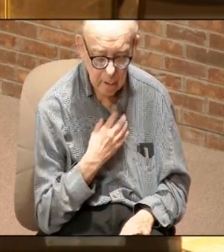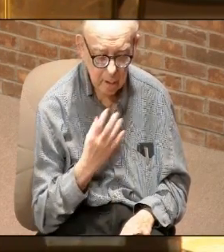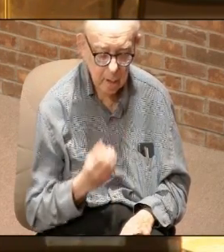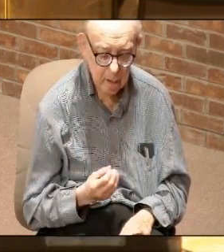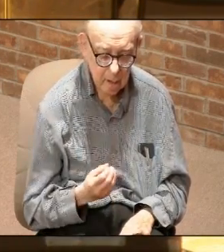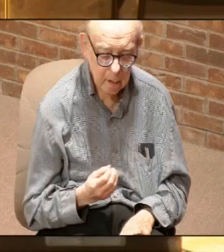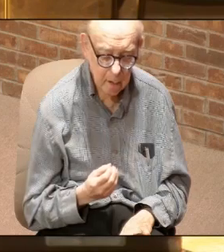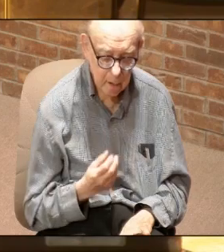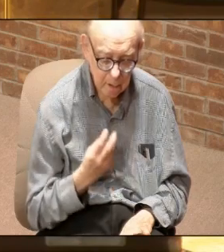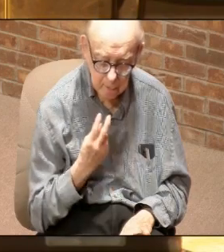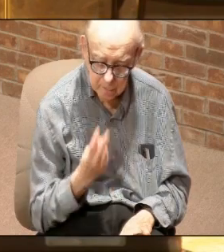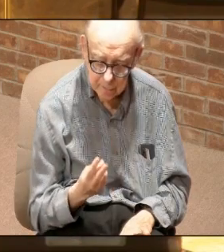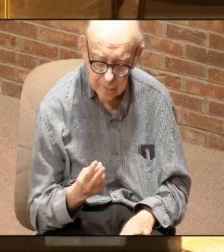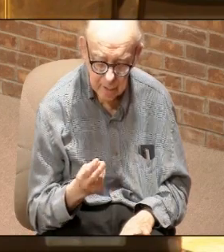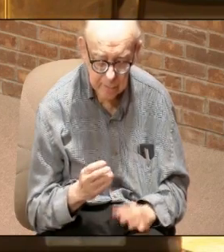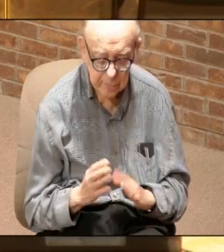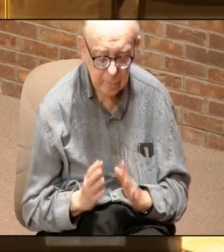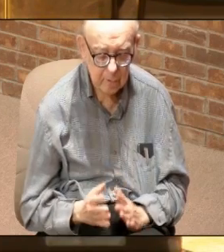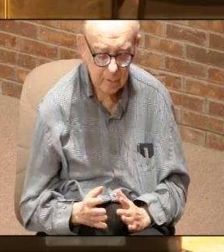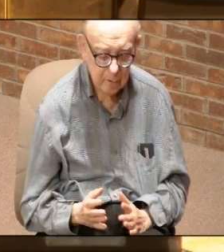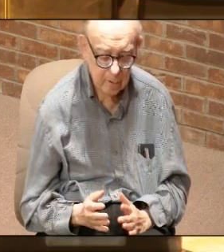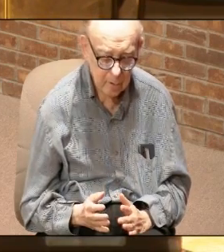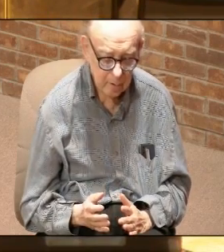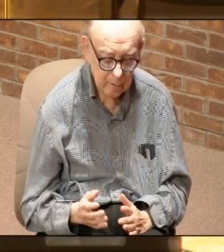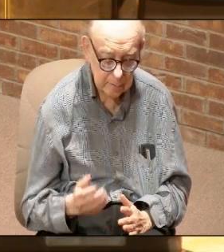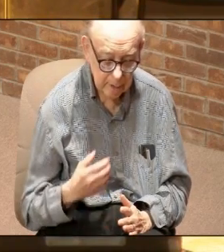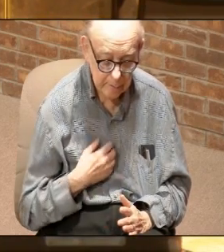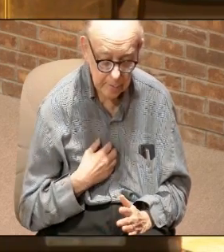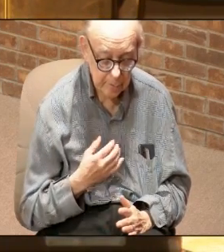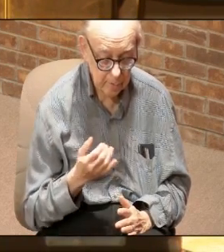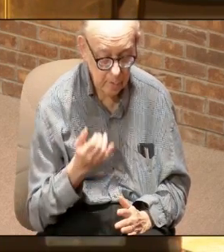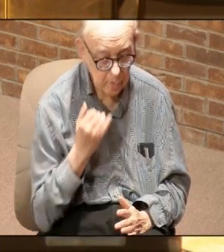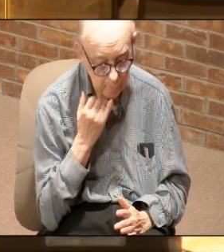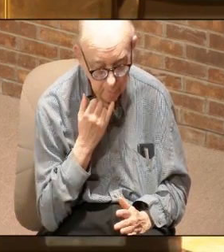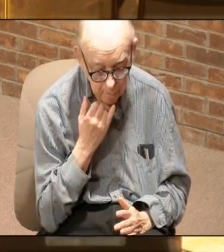they're looking at the house, and I'm thinking, I'm in the wrong profession.